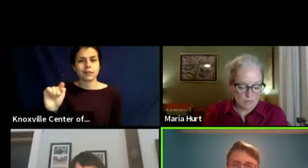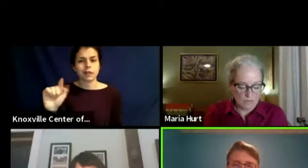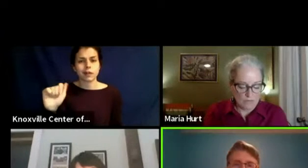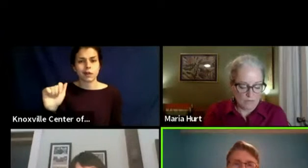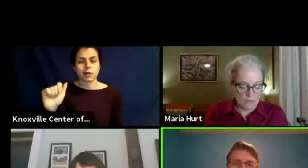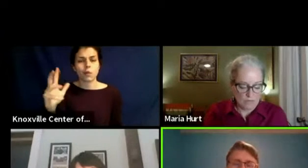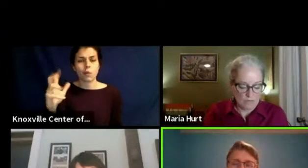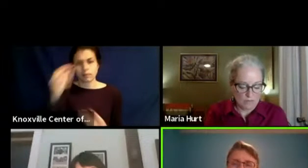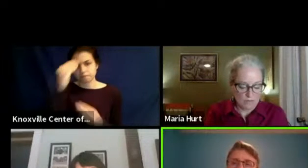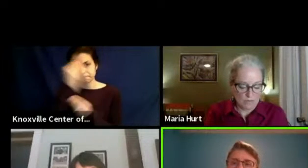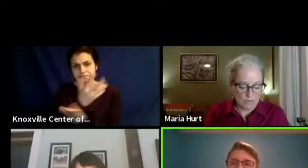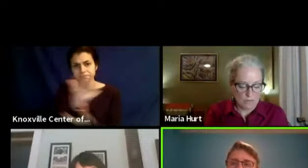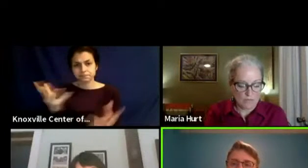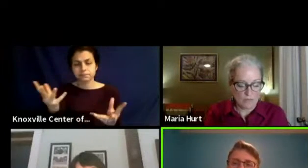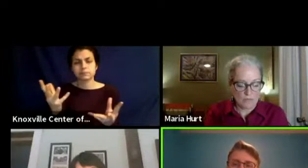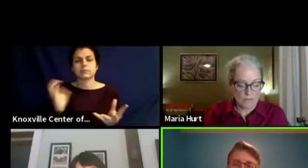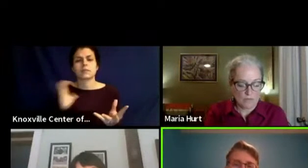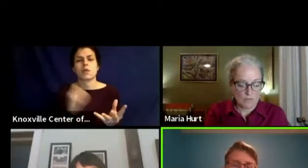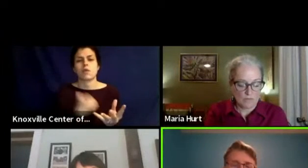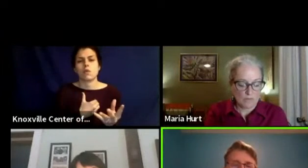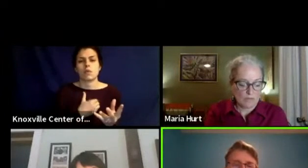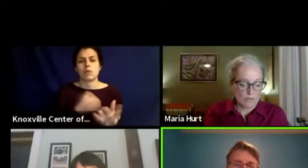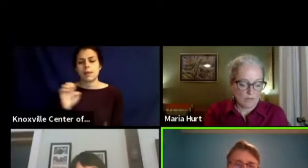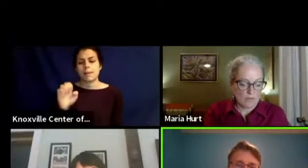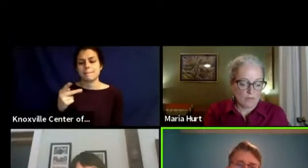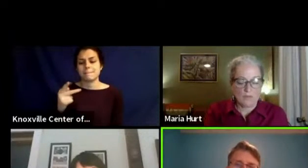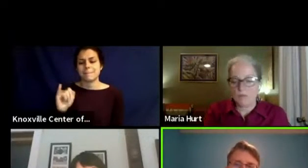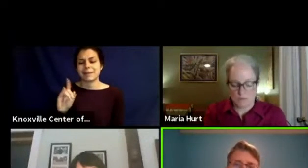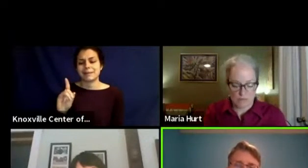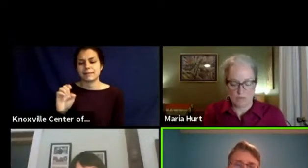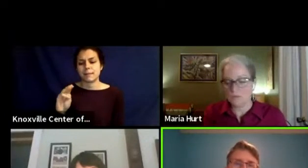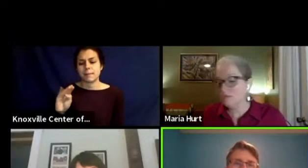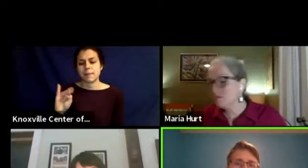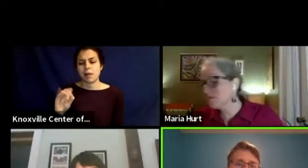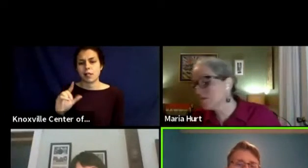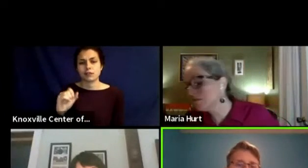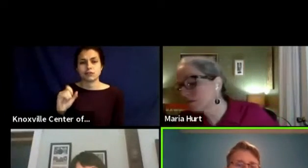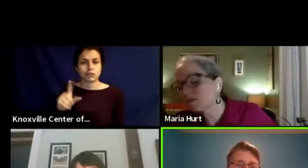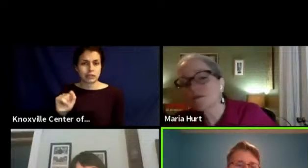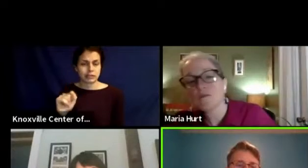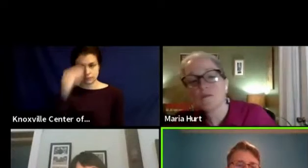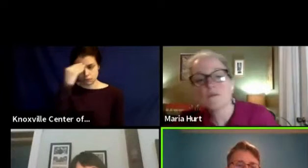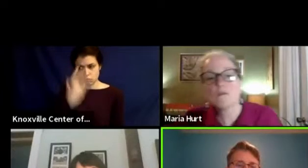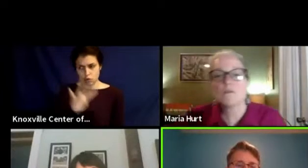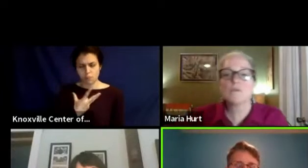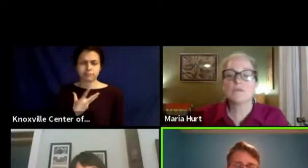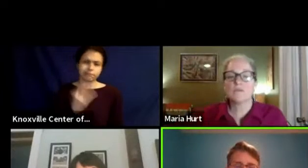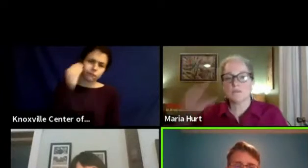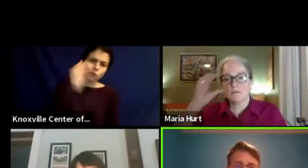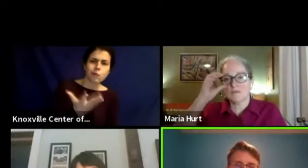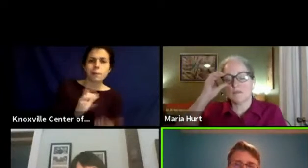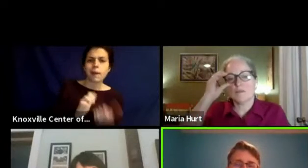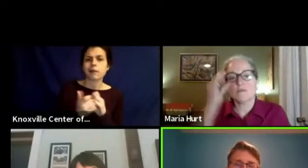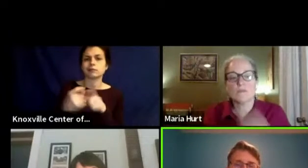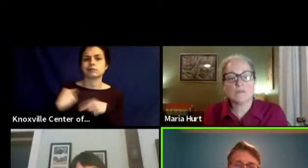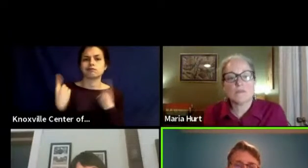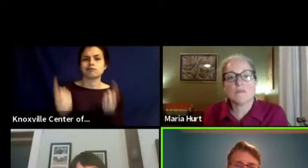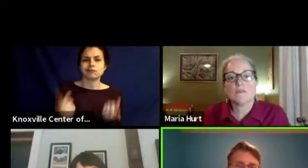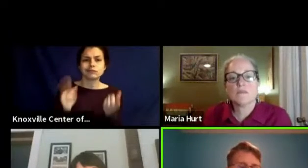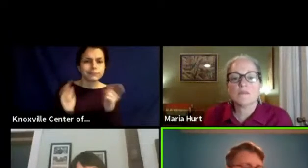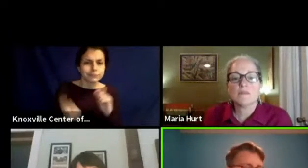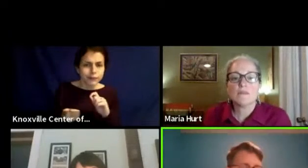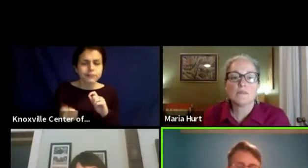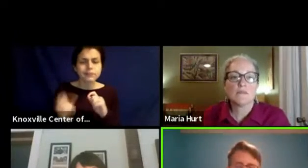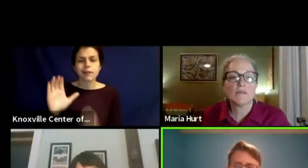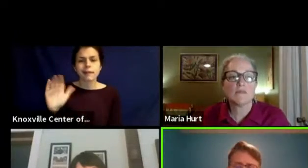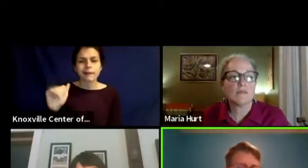our epidemiologists pulled together just to kind of paint a picture of how things have changed and where we are with the recent change in